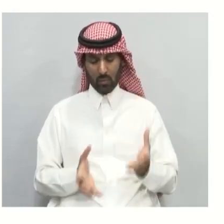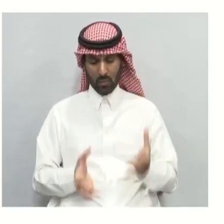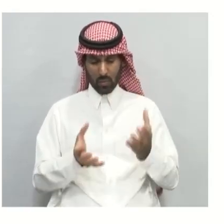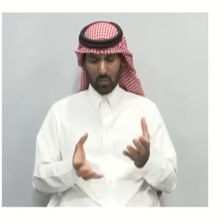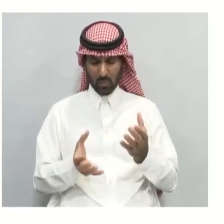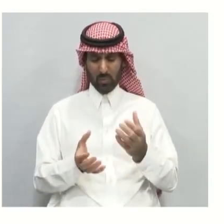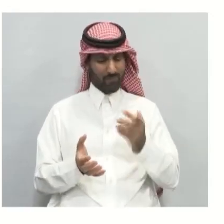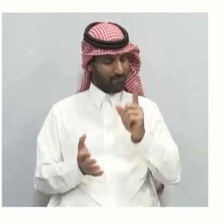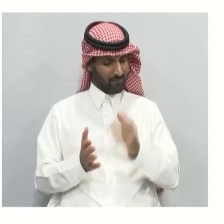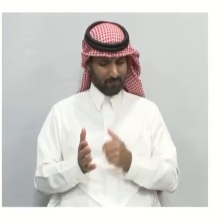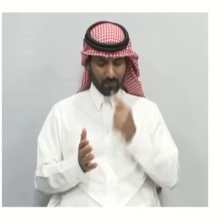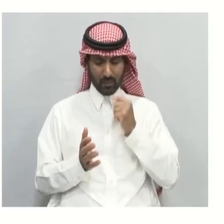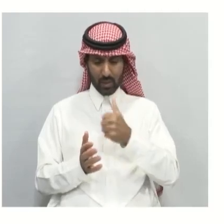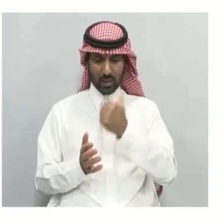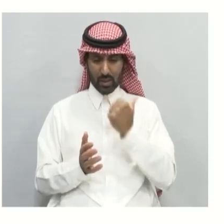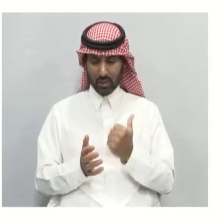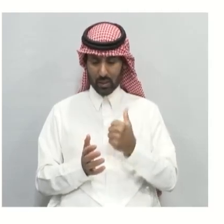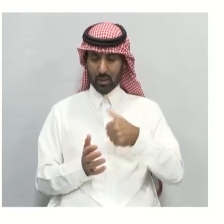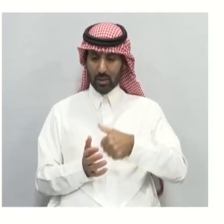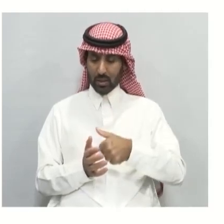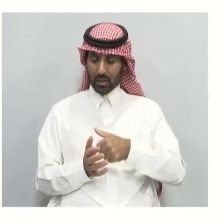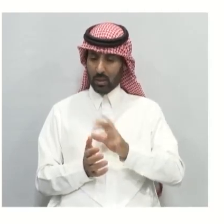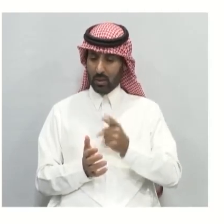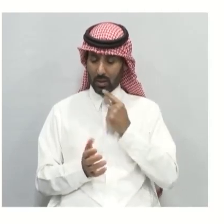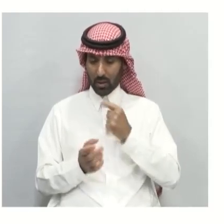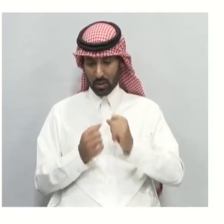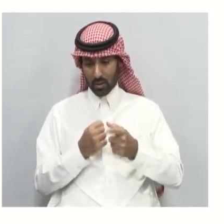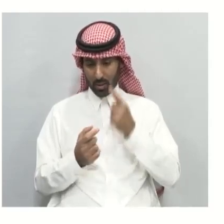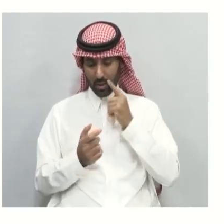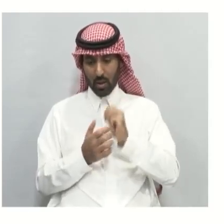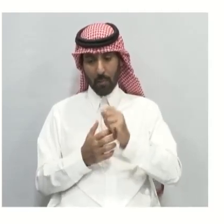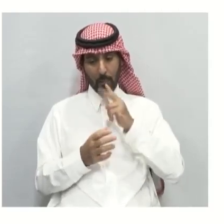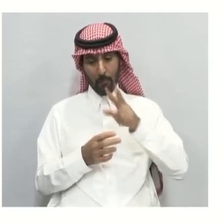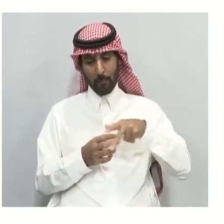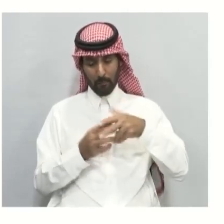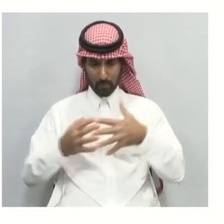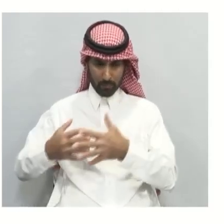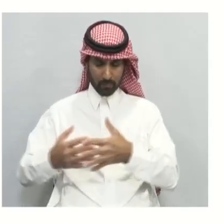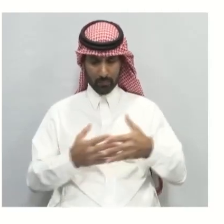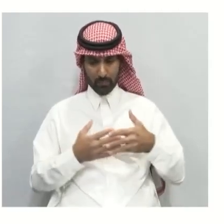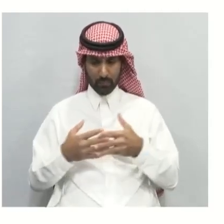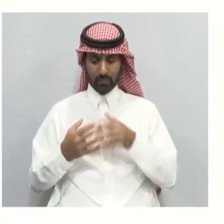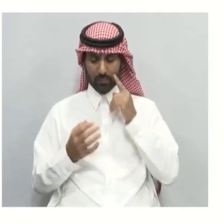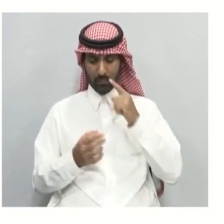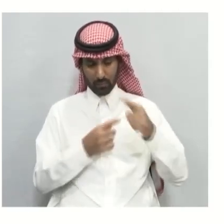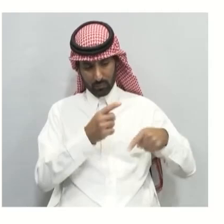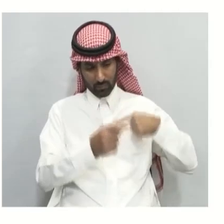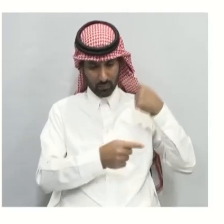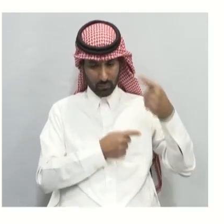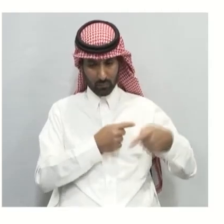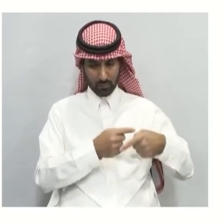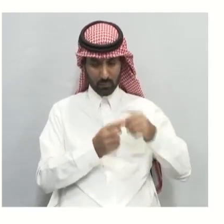loads. 6,000 years later, the Mayans and Incans in the Americas used the round shape in